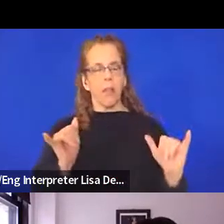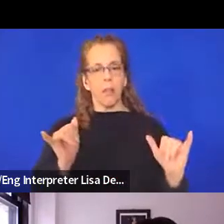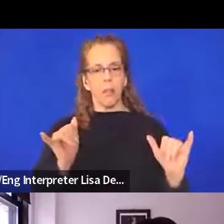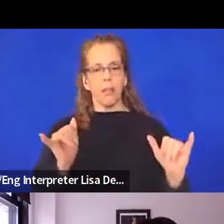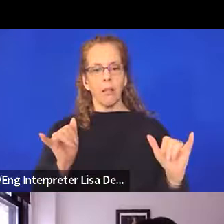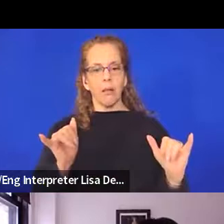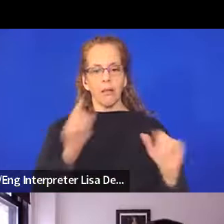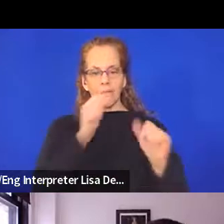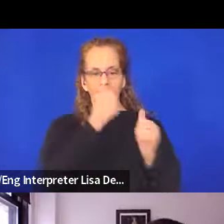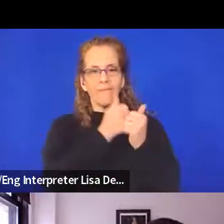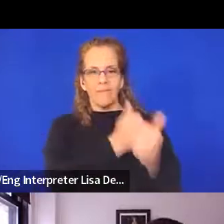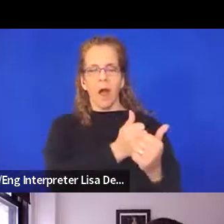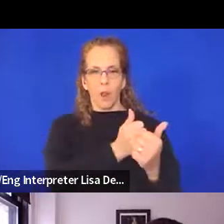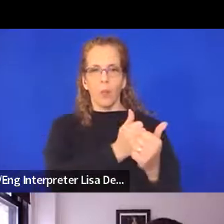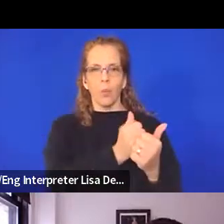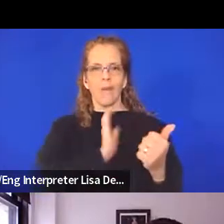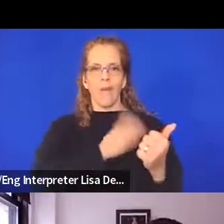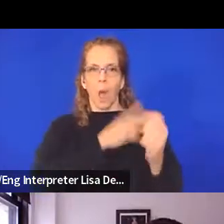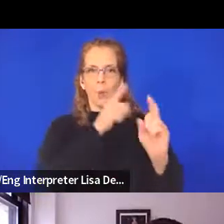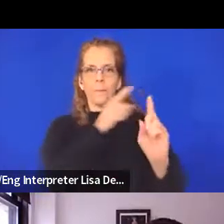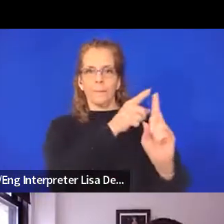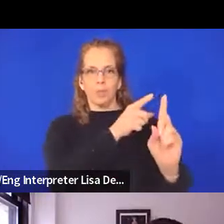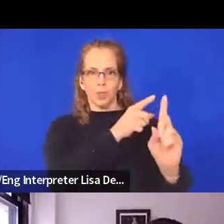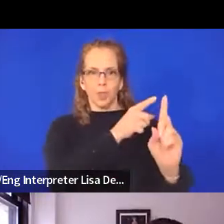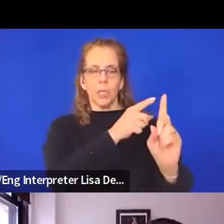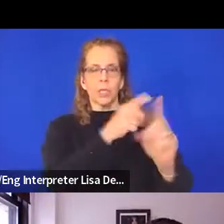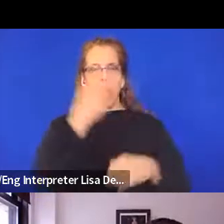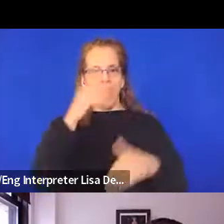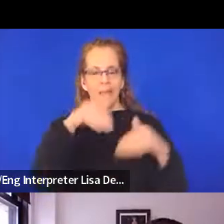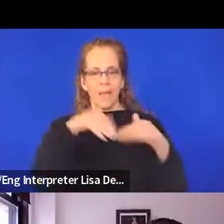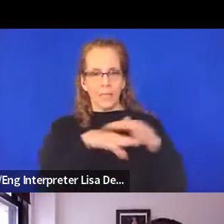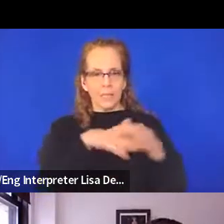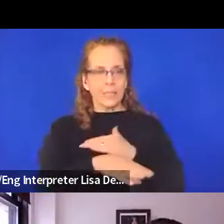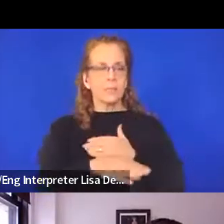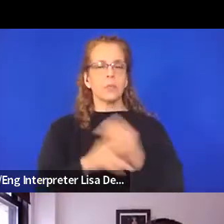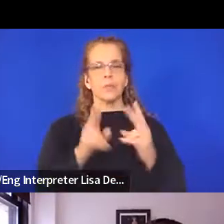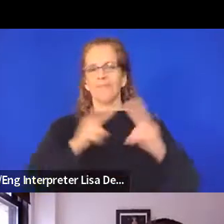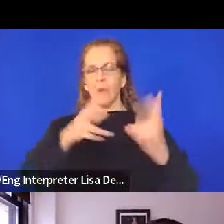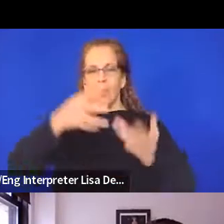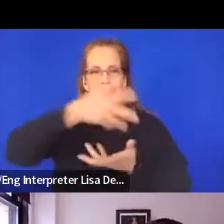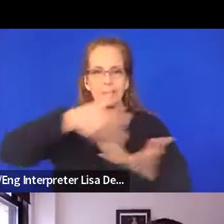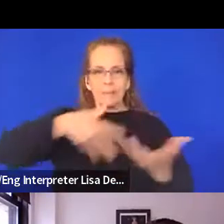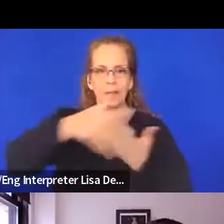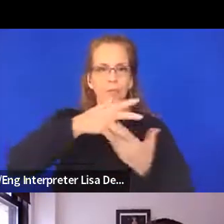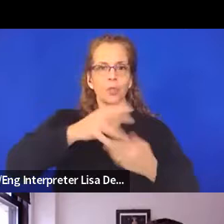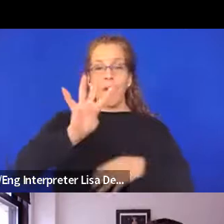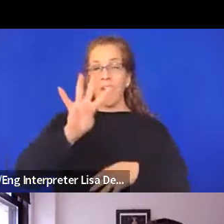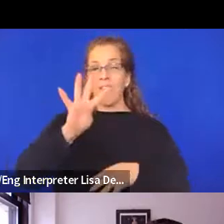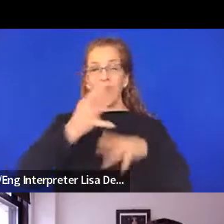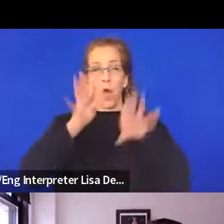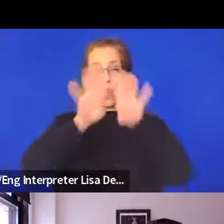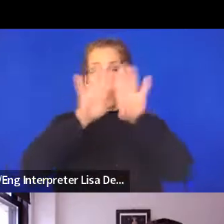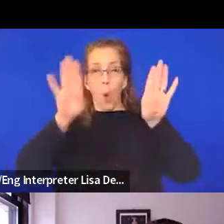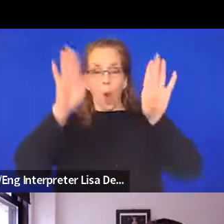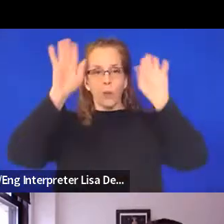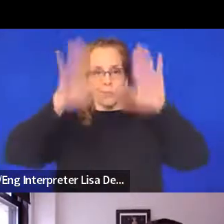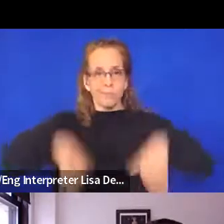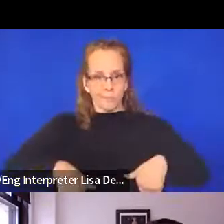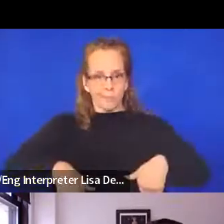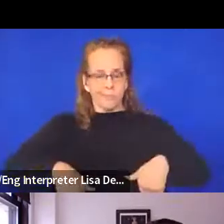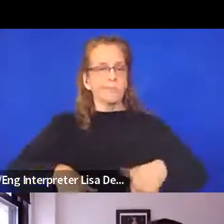and our brand of artistry of being highly accessible, highly interactive, having no fourth wall between the audience and the